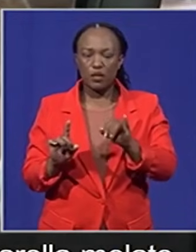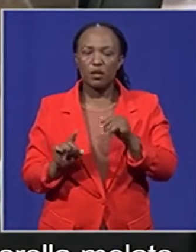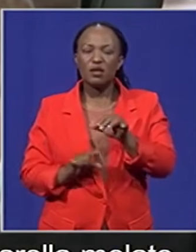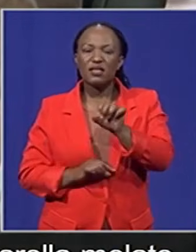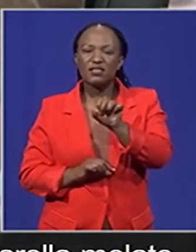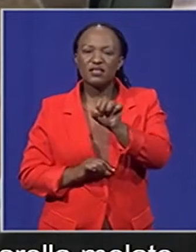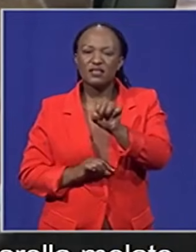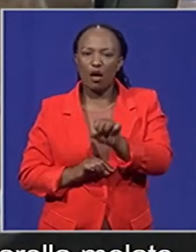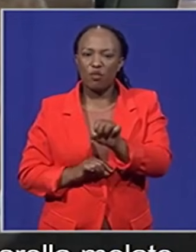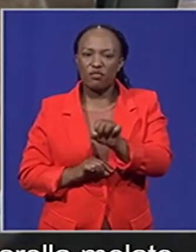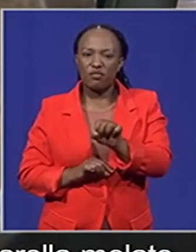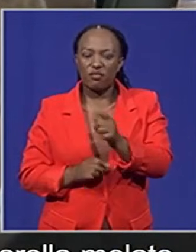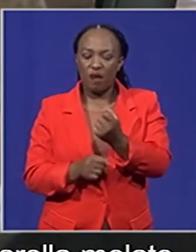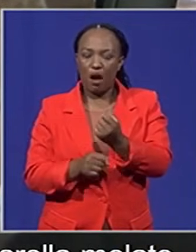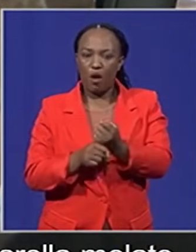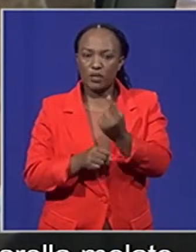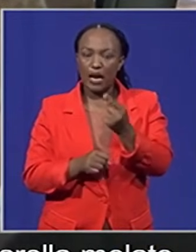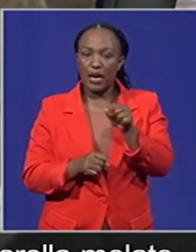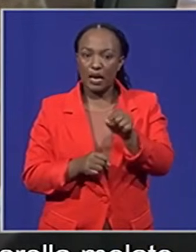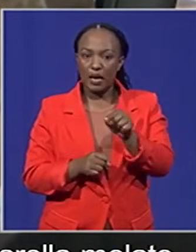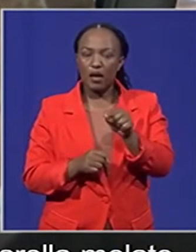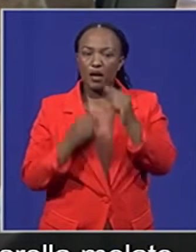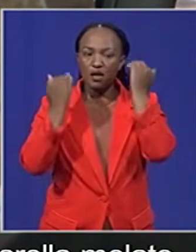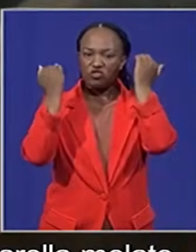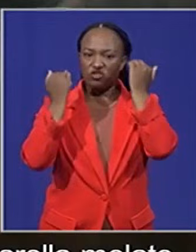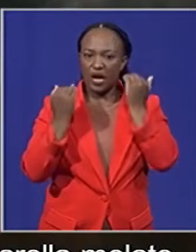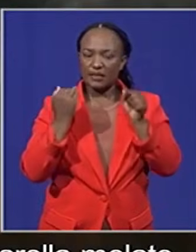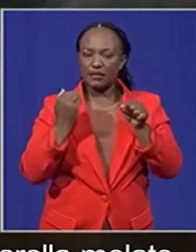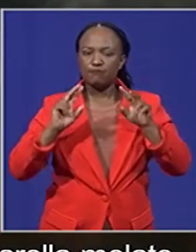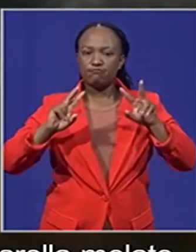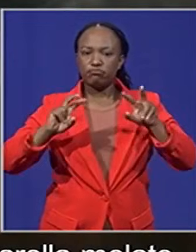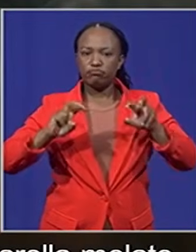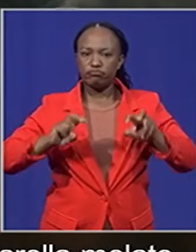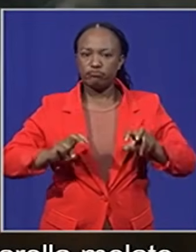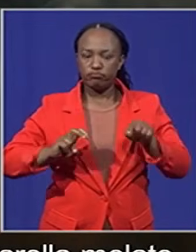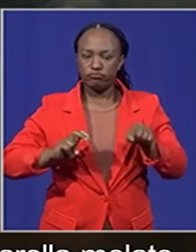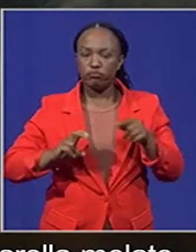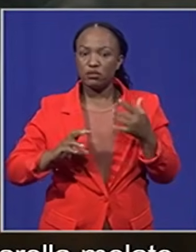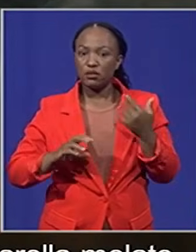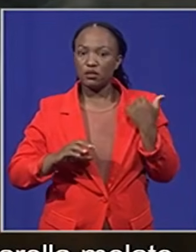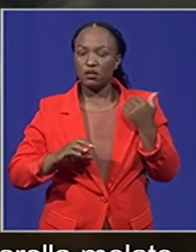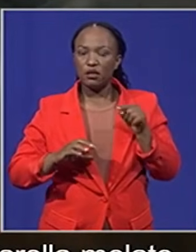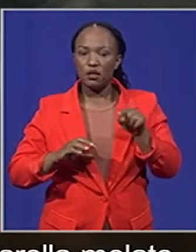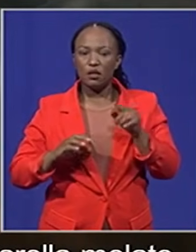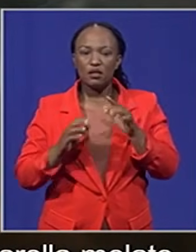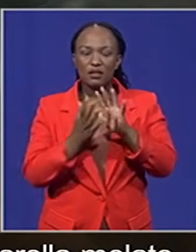South Gauteng a batlisisiwe mabapi le ditshwetso dingwe tsa go sekisa tse di ka tswang di